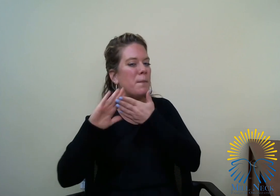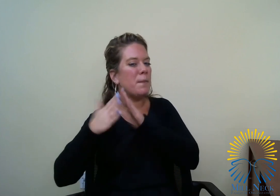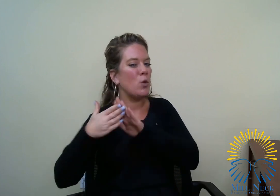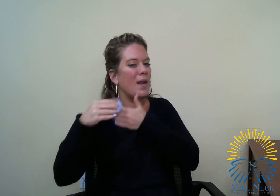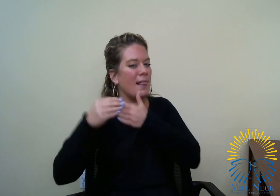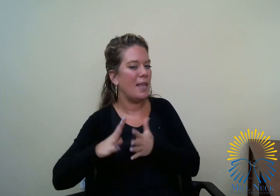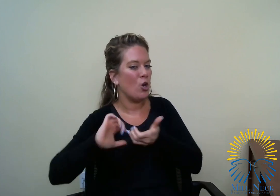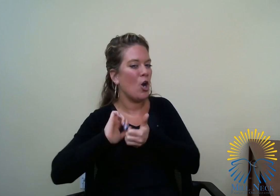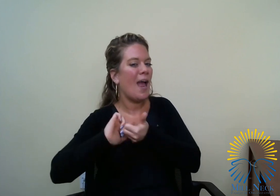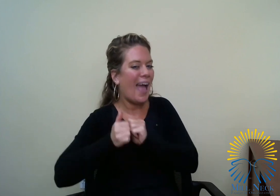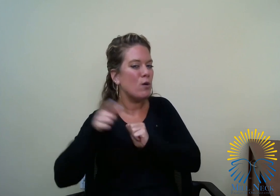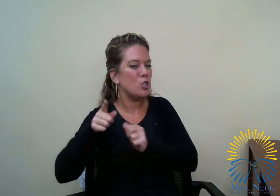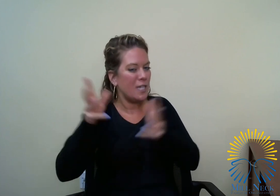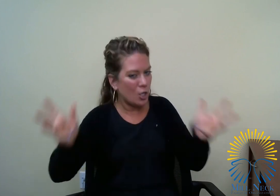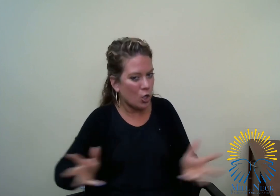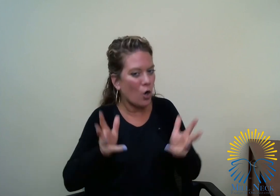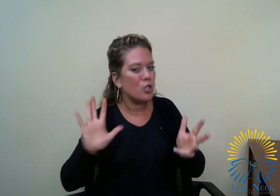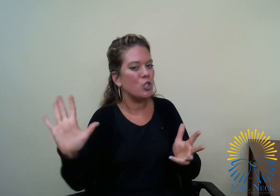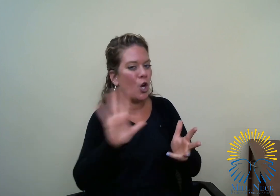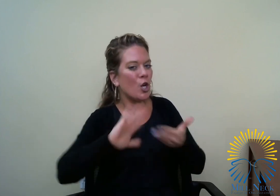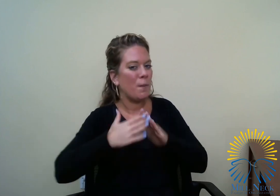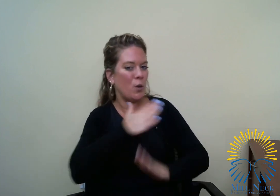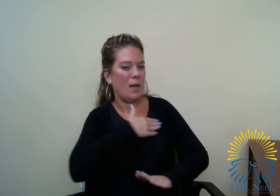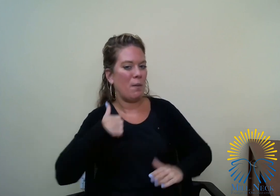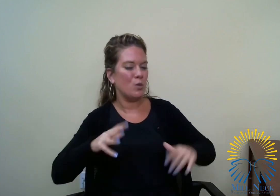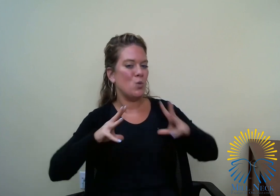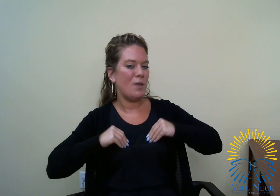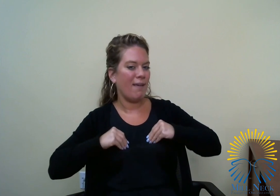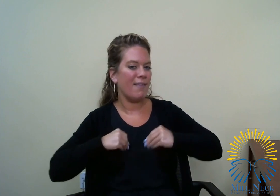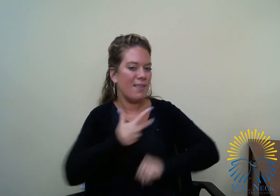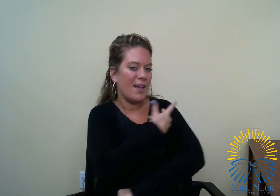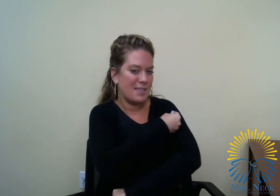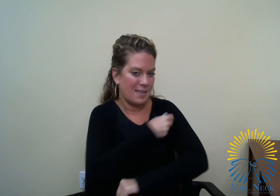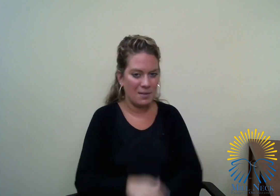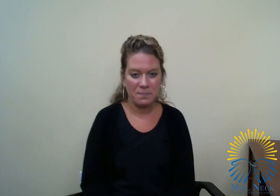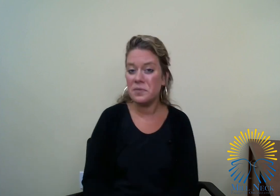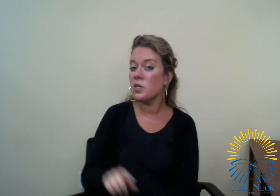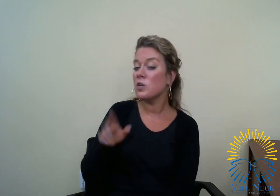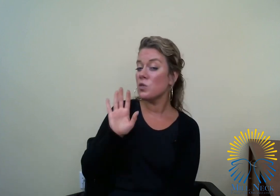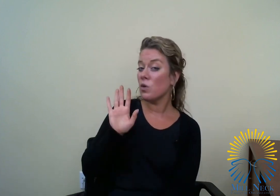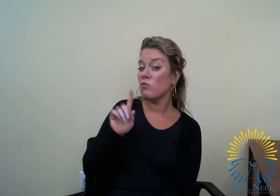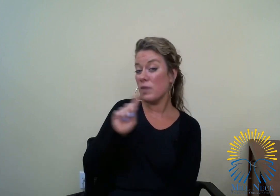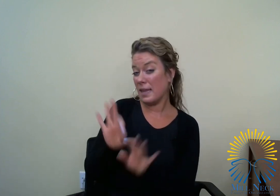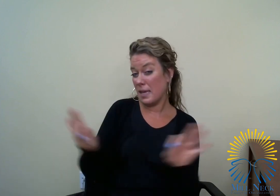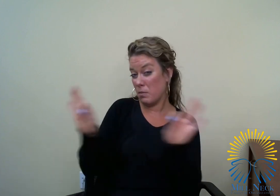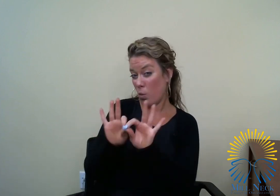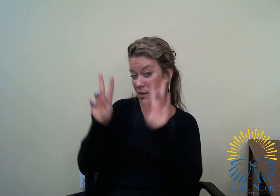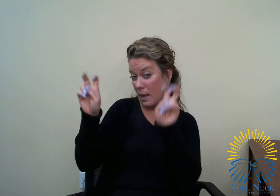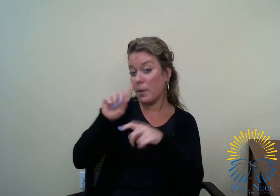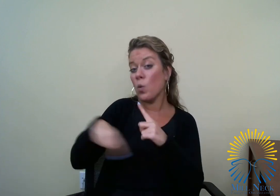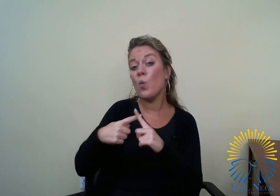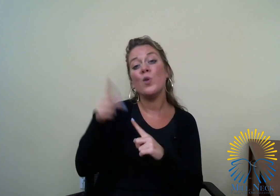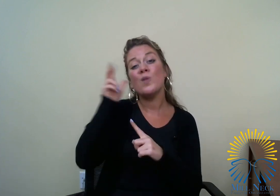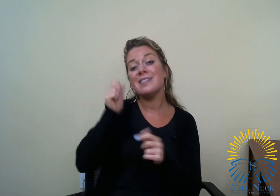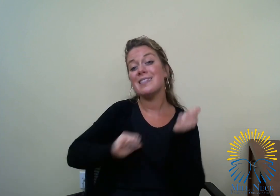encouraged her community members to take their COVID vaccine. So I think you touched on something really important. And when you guys like listen to episode